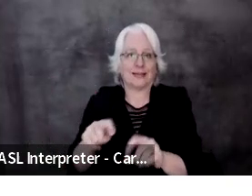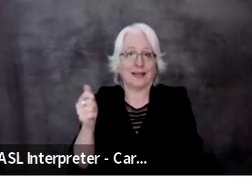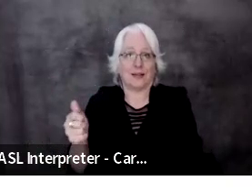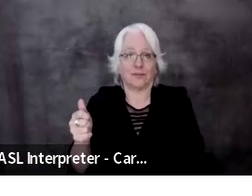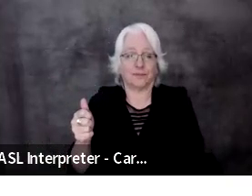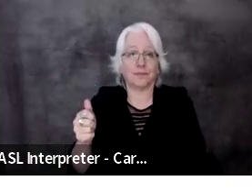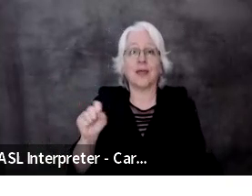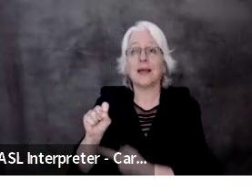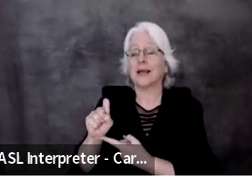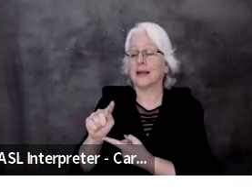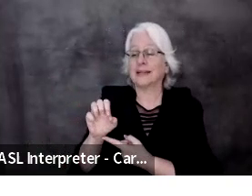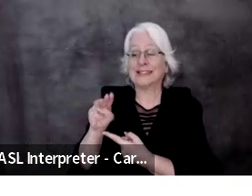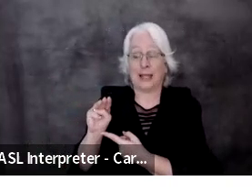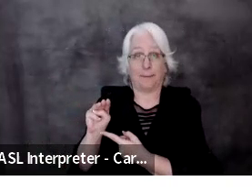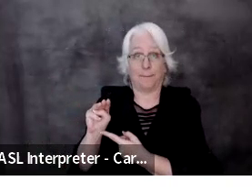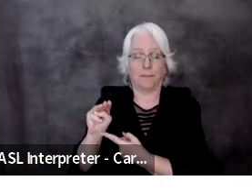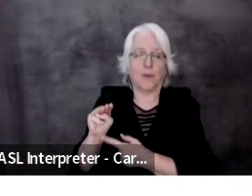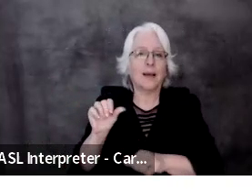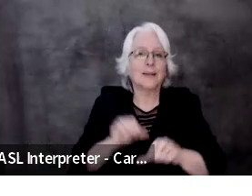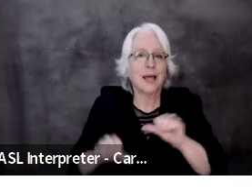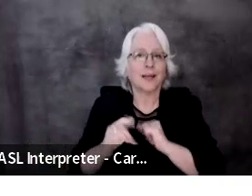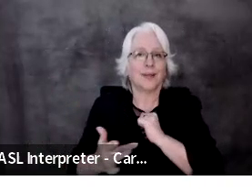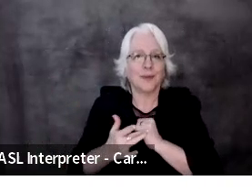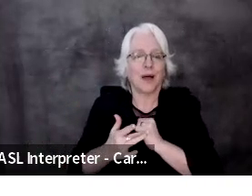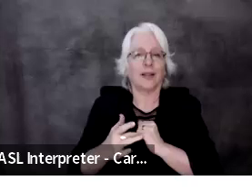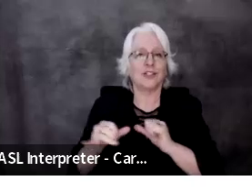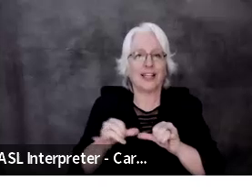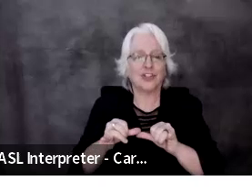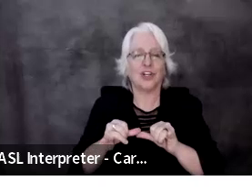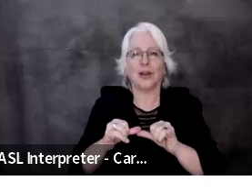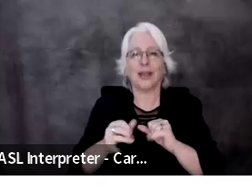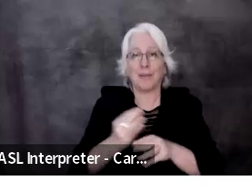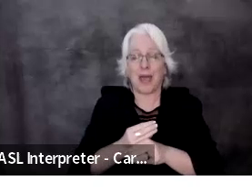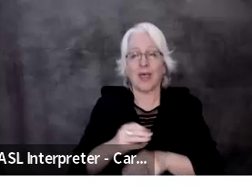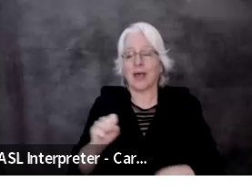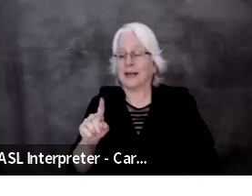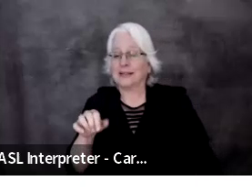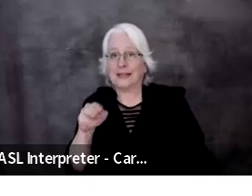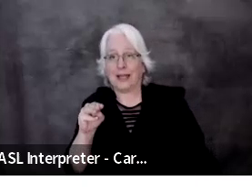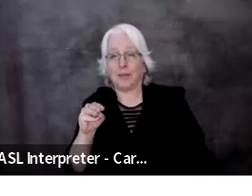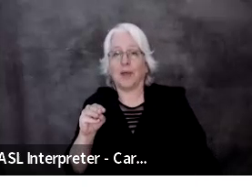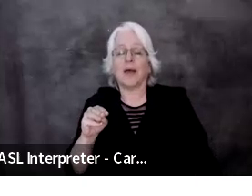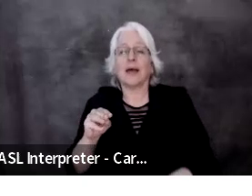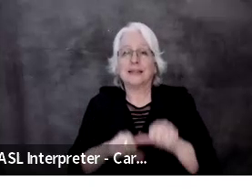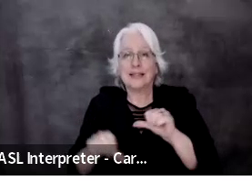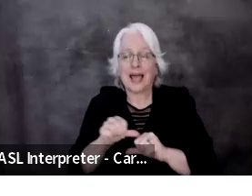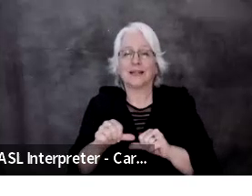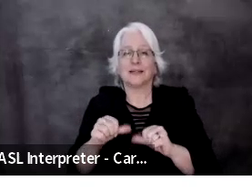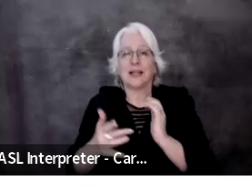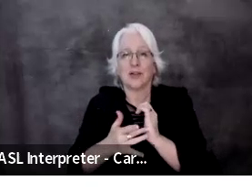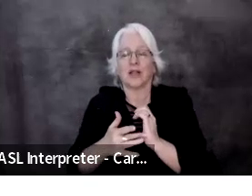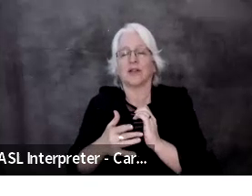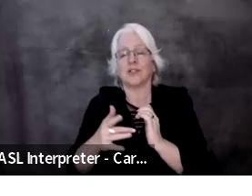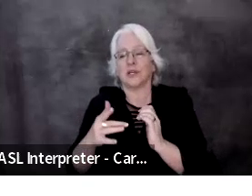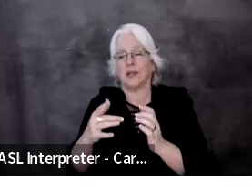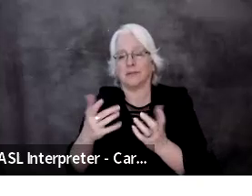STEM, science, technology, engineering, and math, and STEAM, science, technology, engineering, arts, and